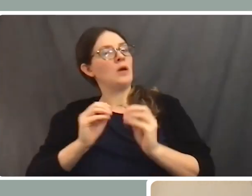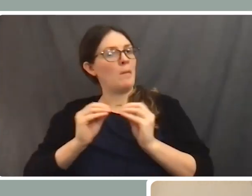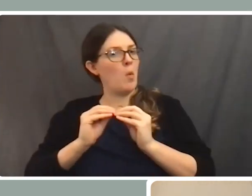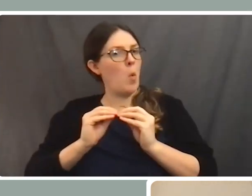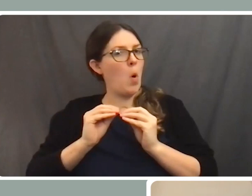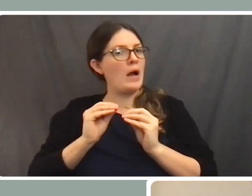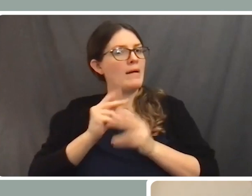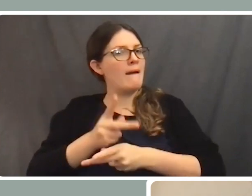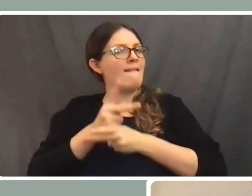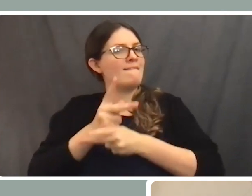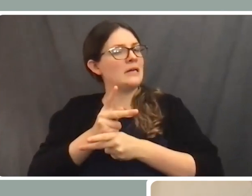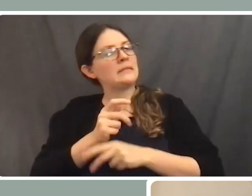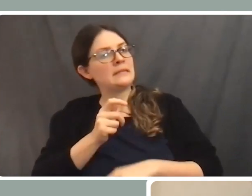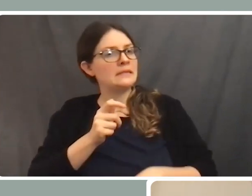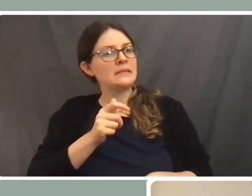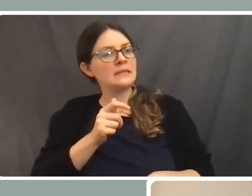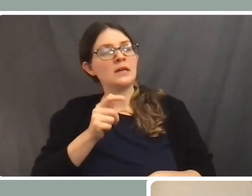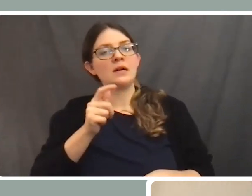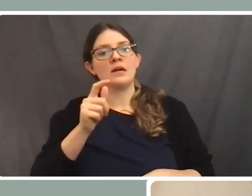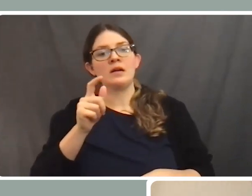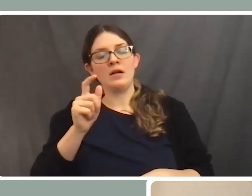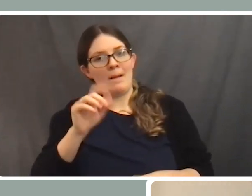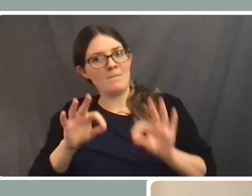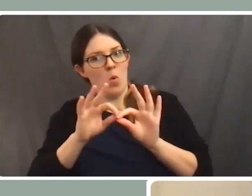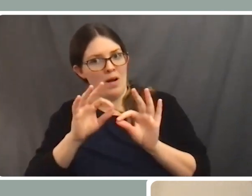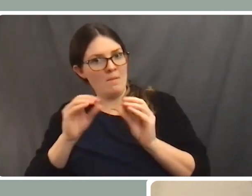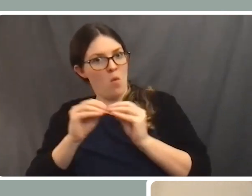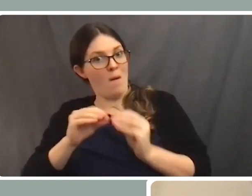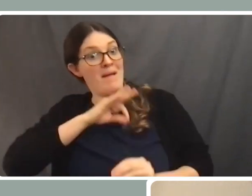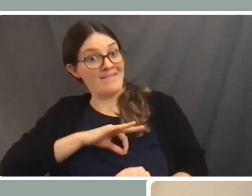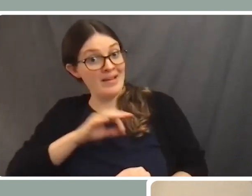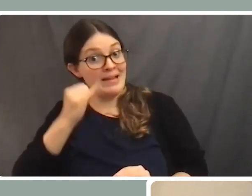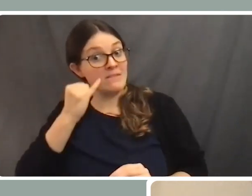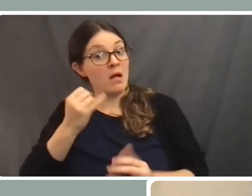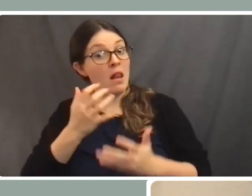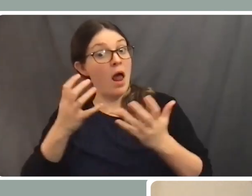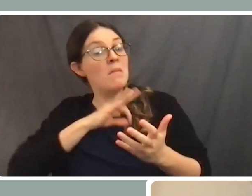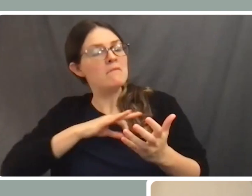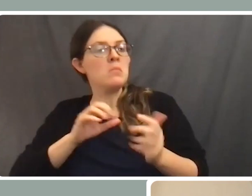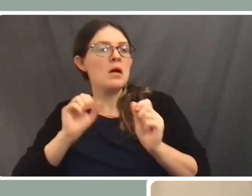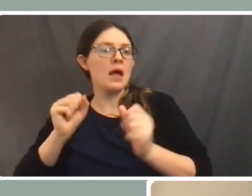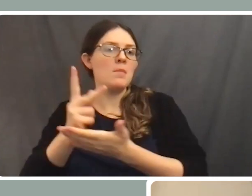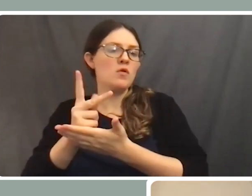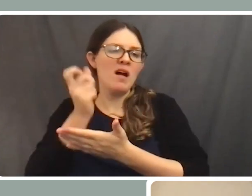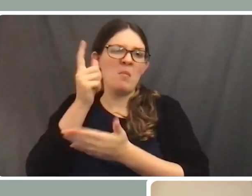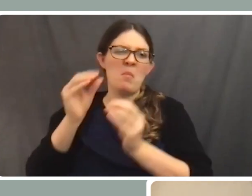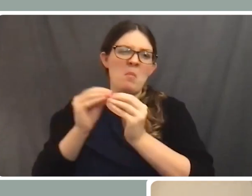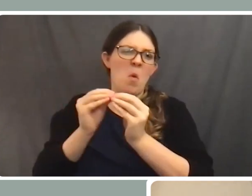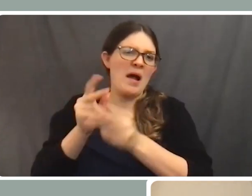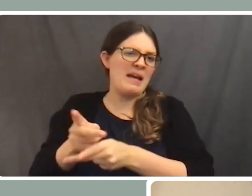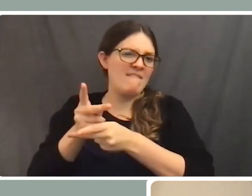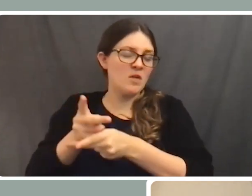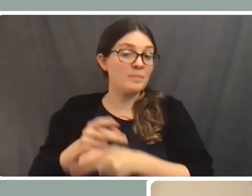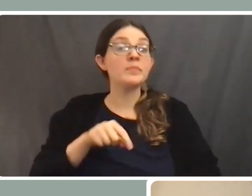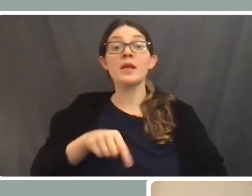sort of threshold is for the amount of benefit that they need to see. So just to say, it is a drug that has effectiveness. It is FDA